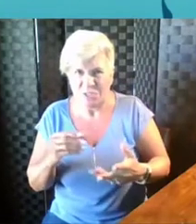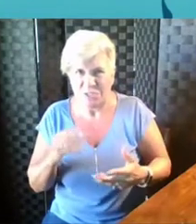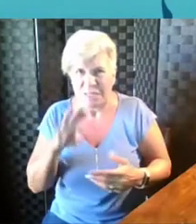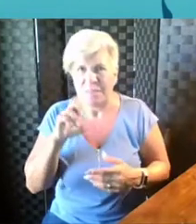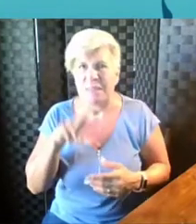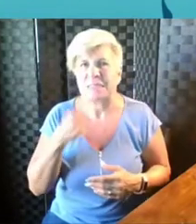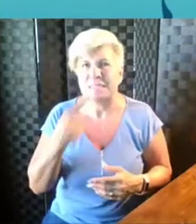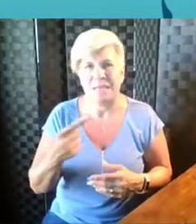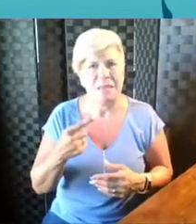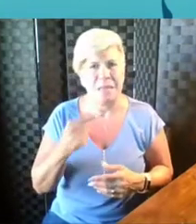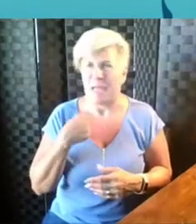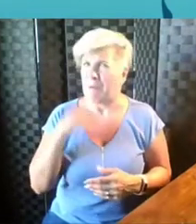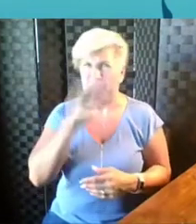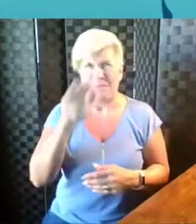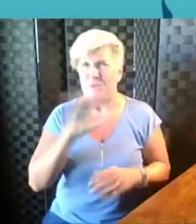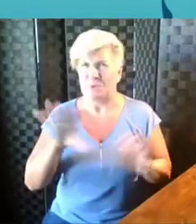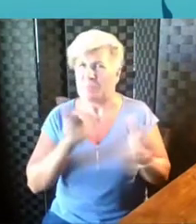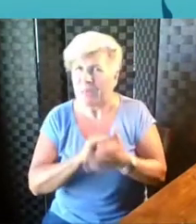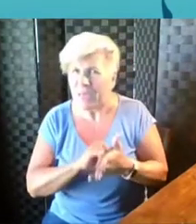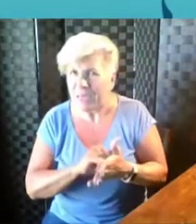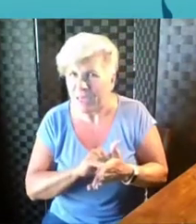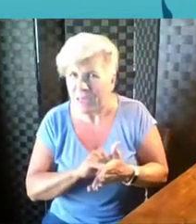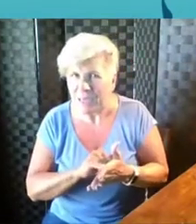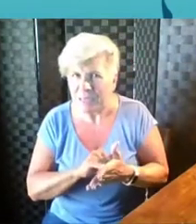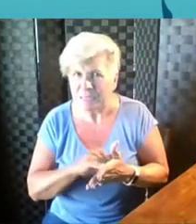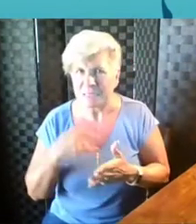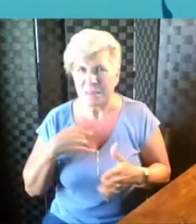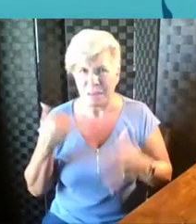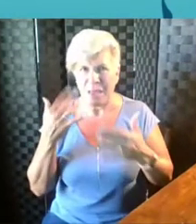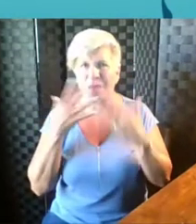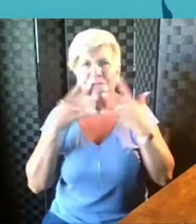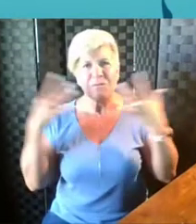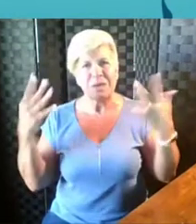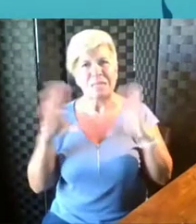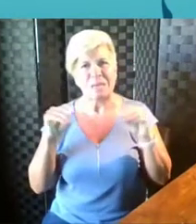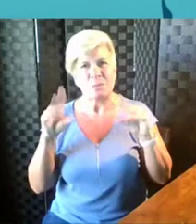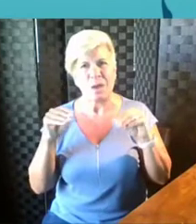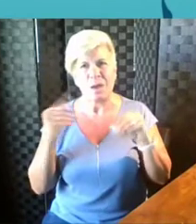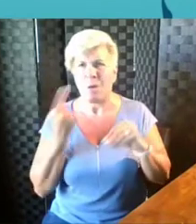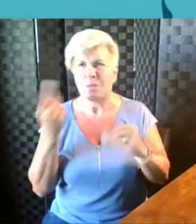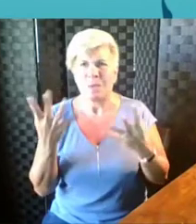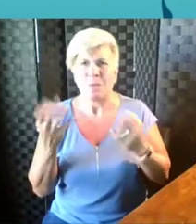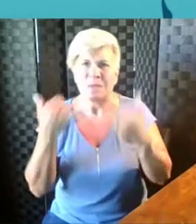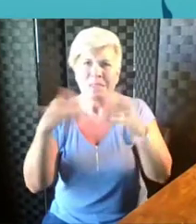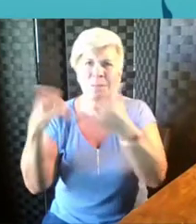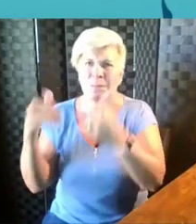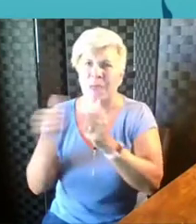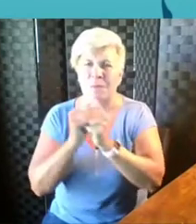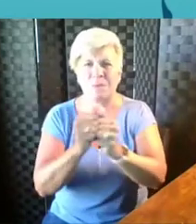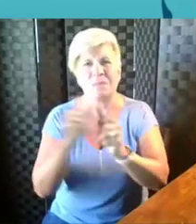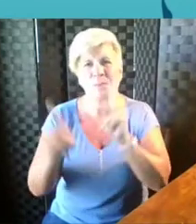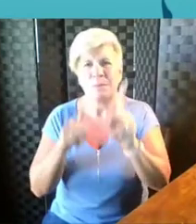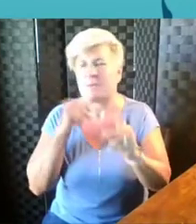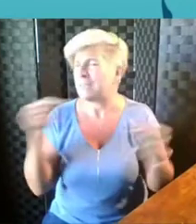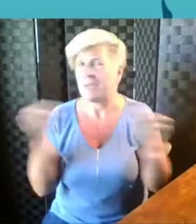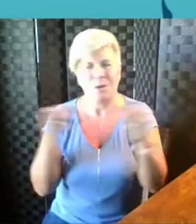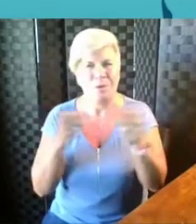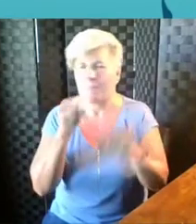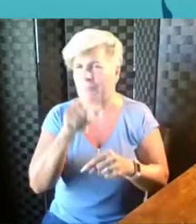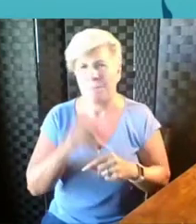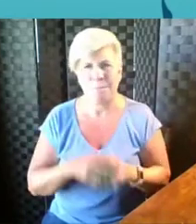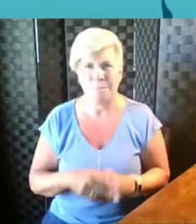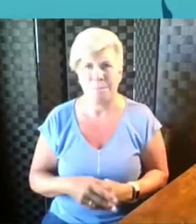Claire said she would never do that. She was a friendly crab. She only wanted to play with people, not hurt